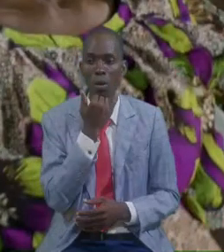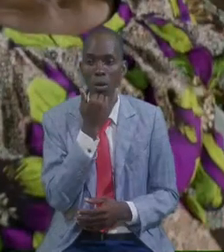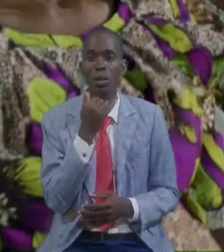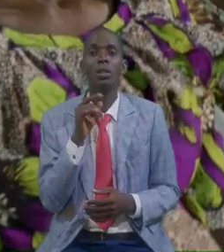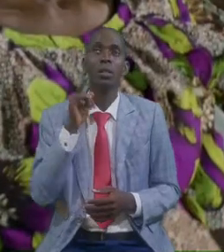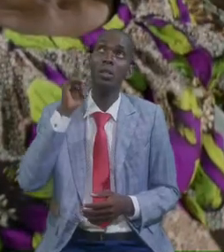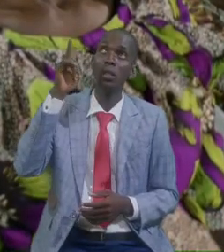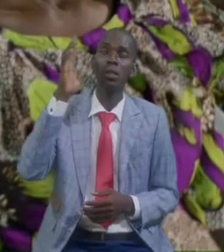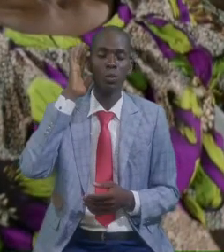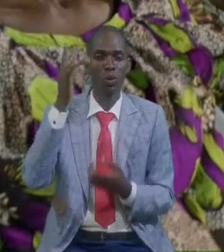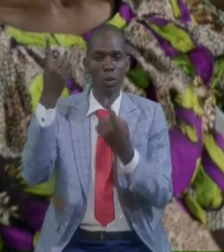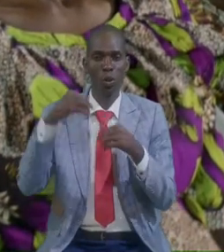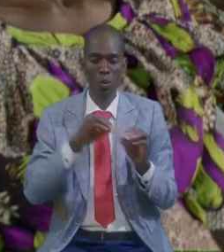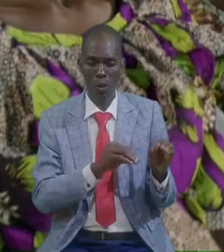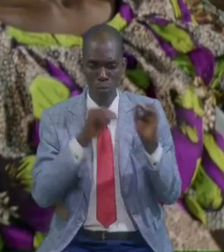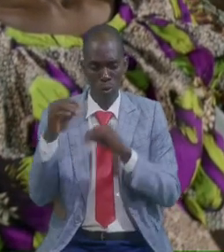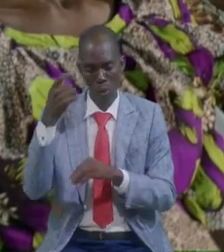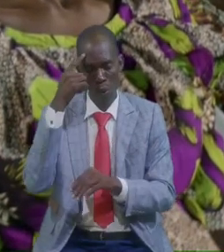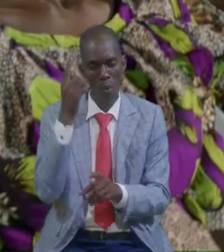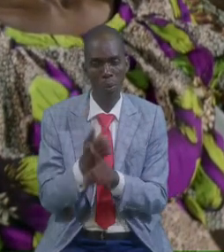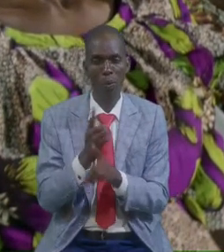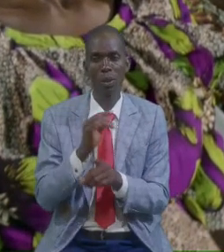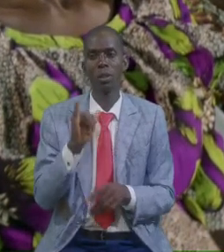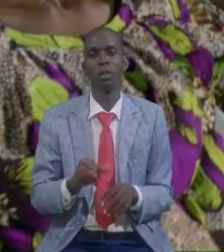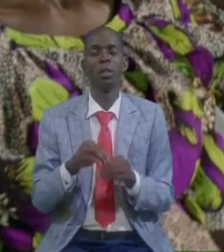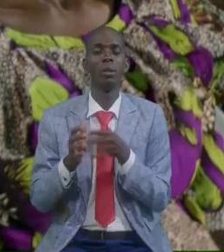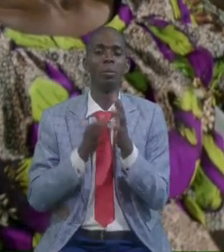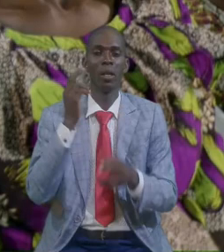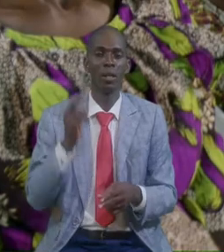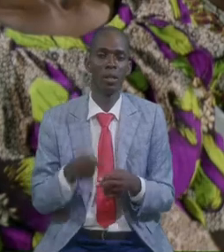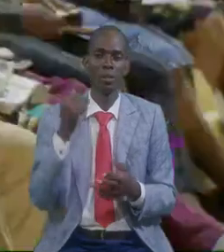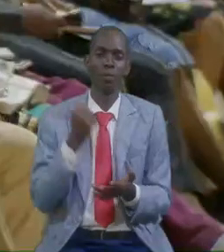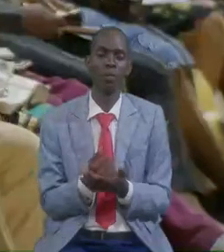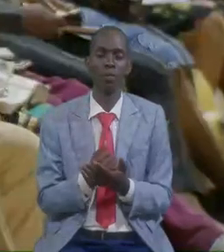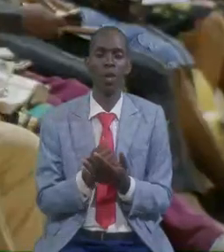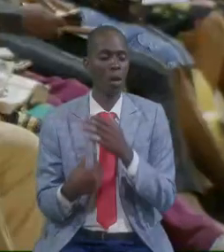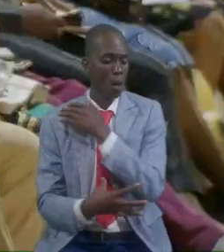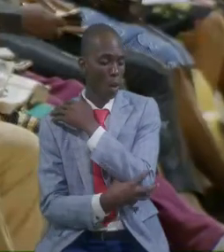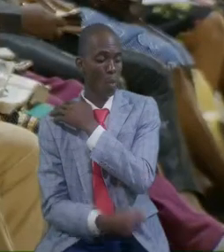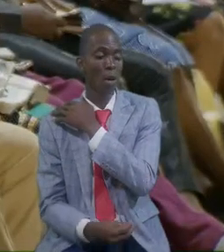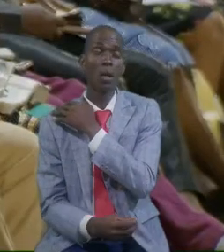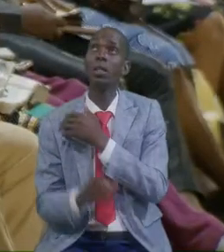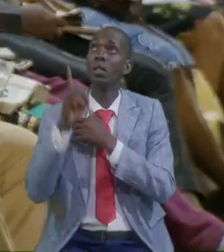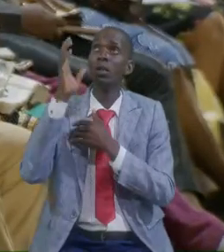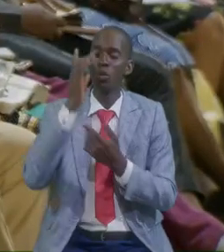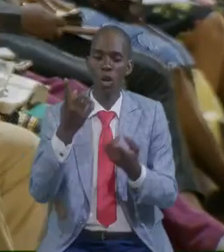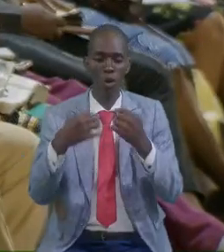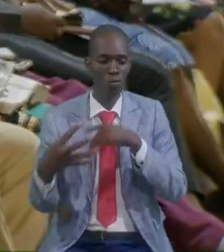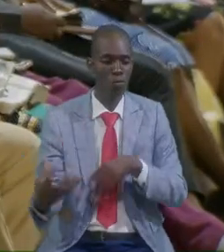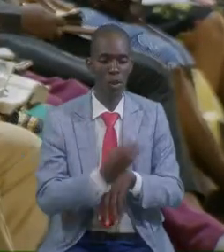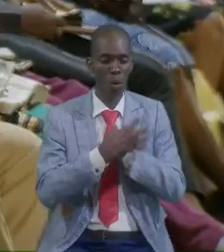come and set your brain aright. Poverty, it will come and take poverty